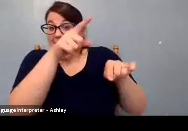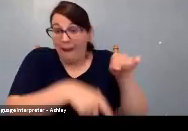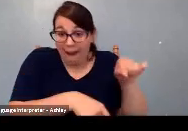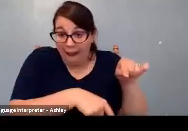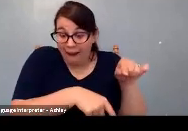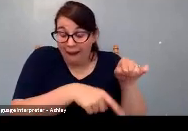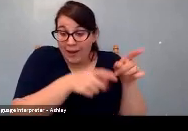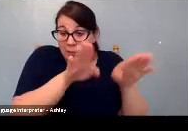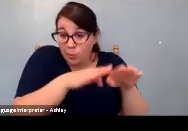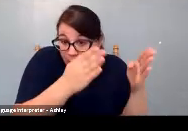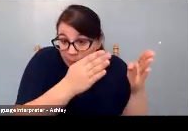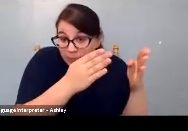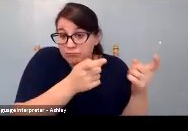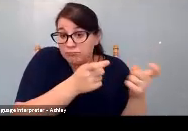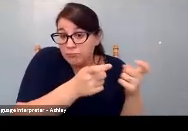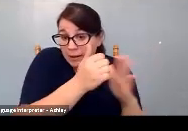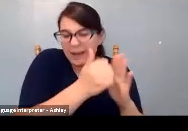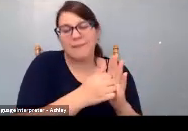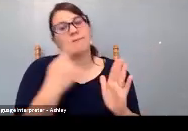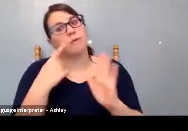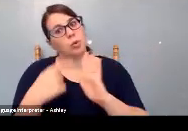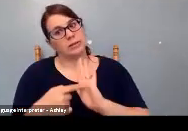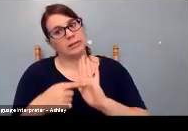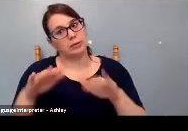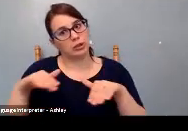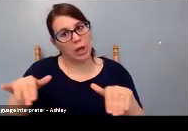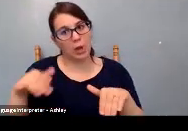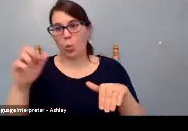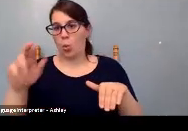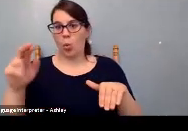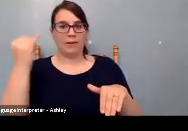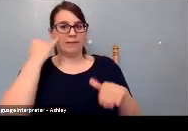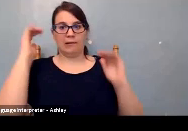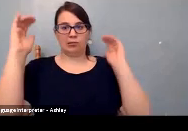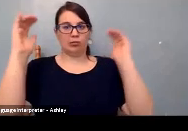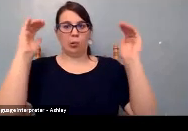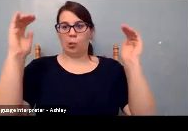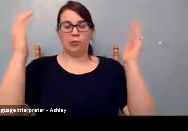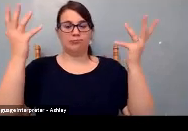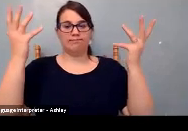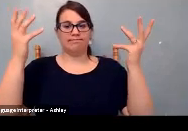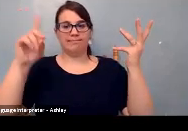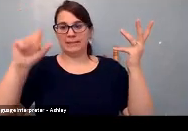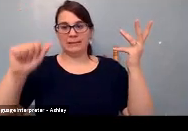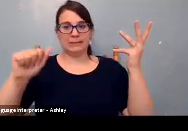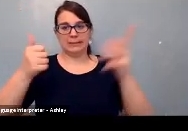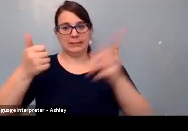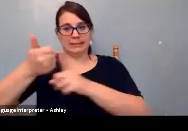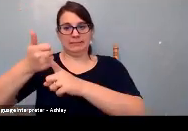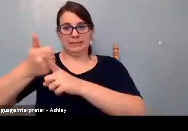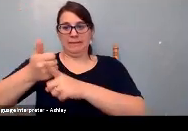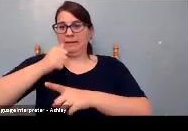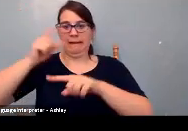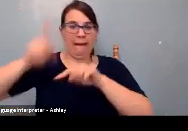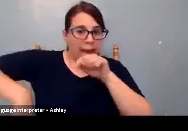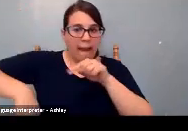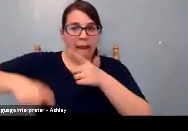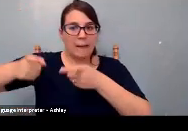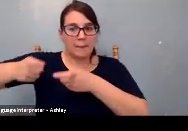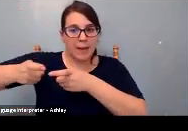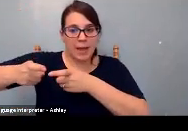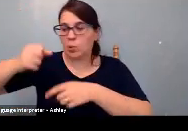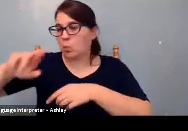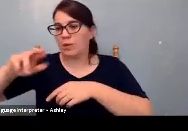account, for example, a child or an adult with a disability who's not able or willing to enroll and manage the